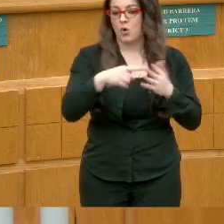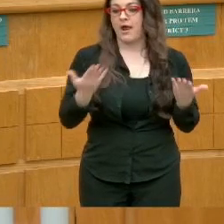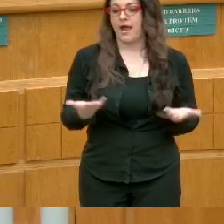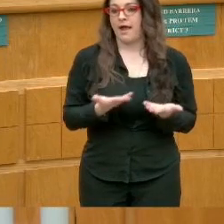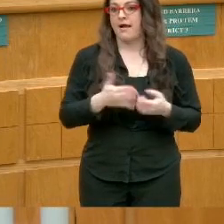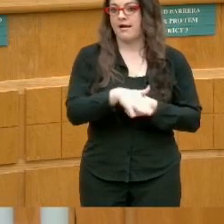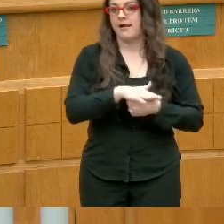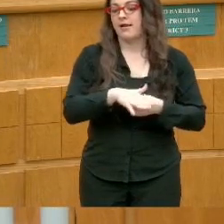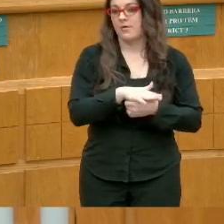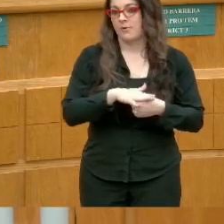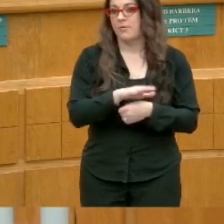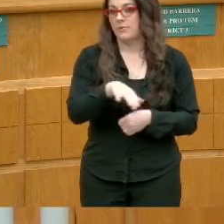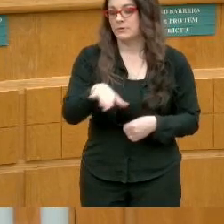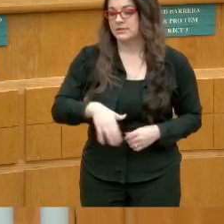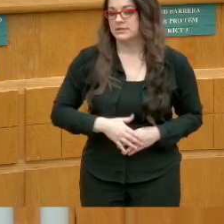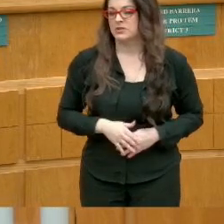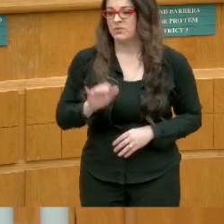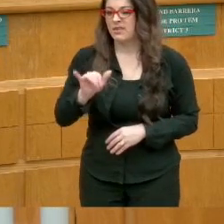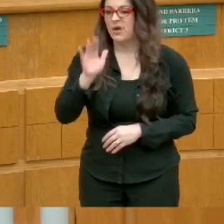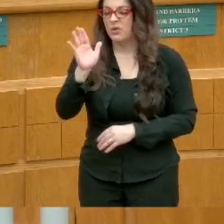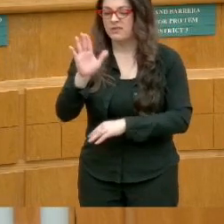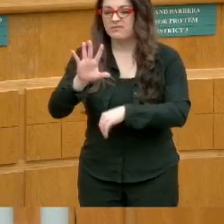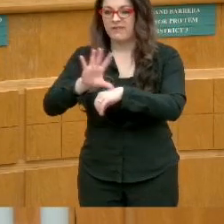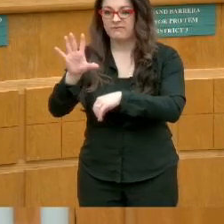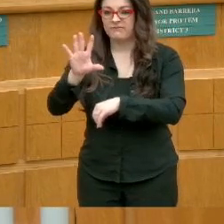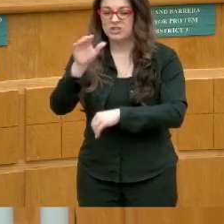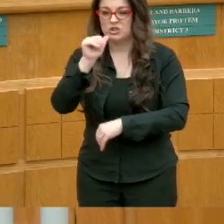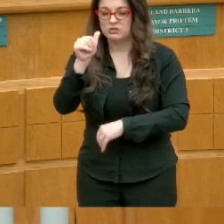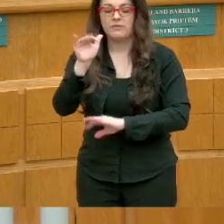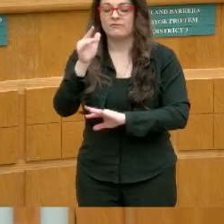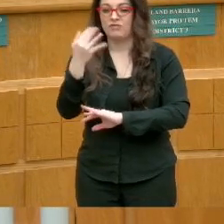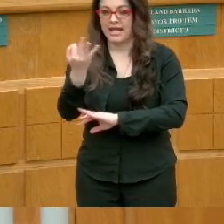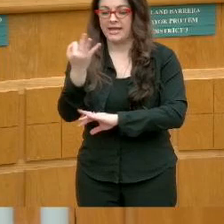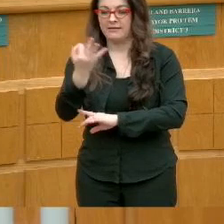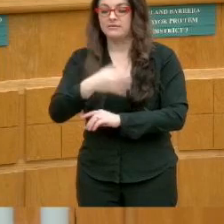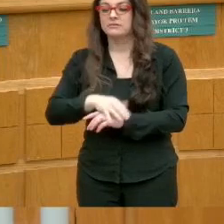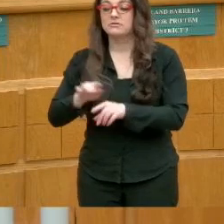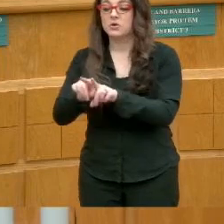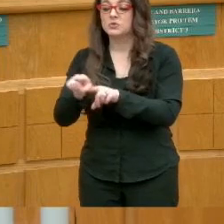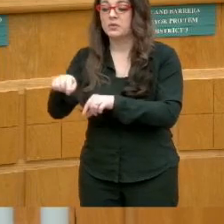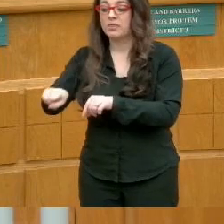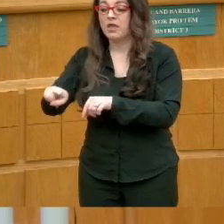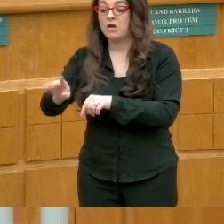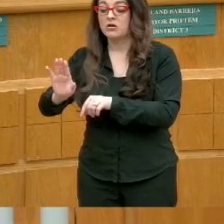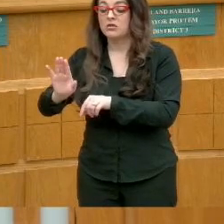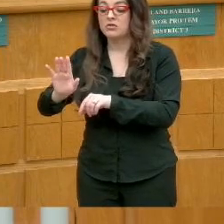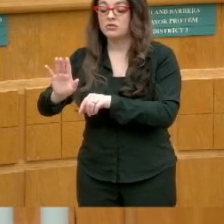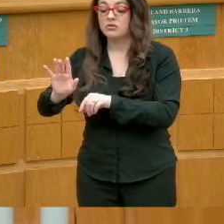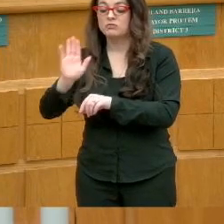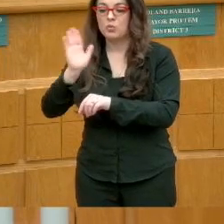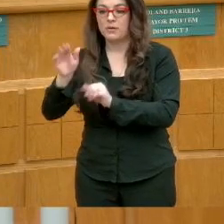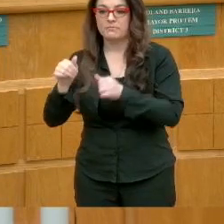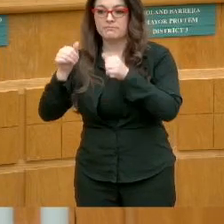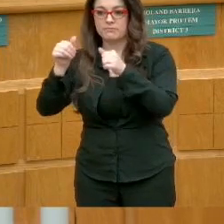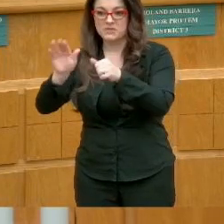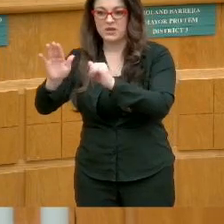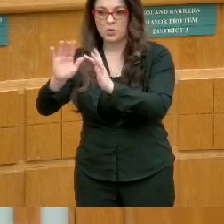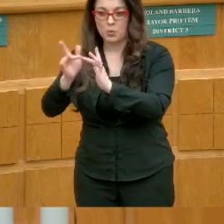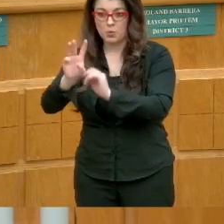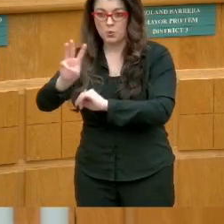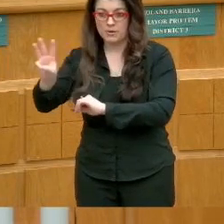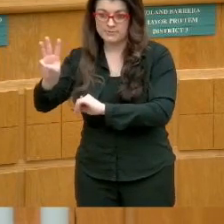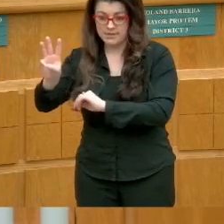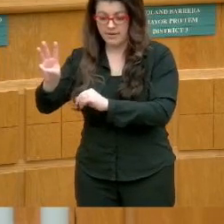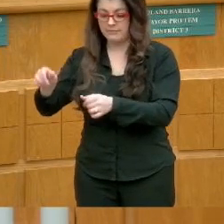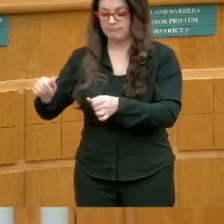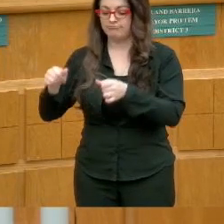o'clock. They also put their presentation on their website at Texas A&M Corpus Christi, and the city, I believe, has a link as well to theirs,